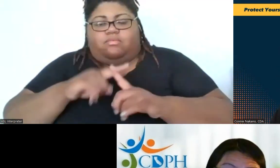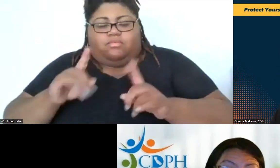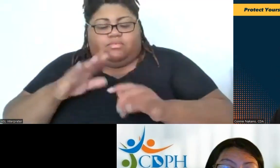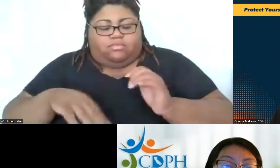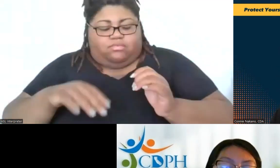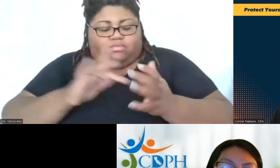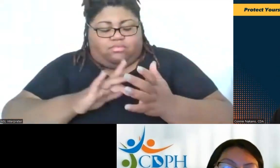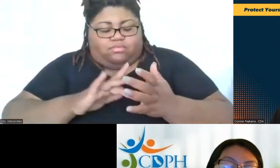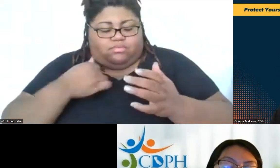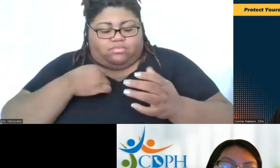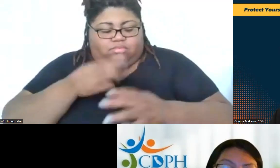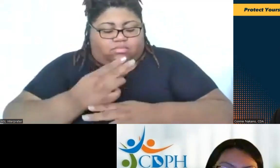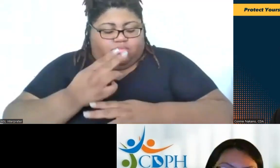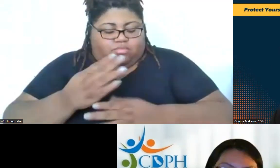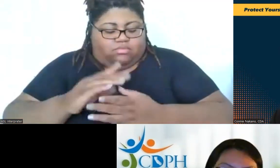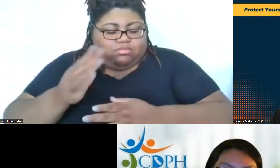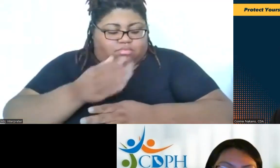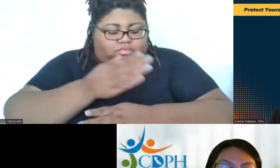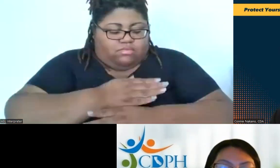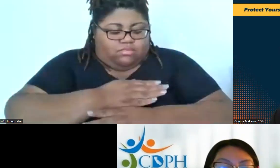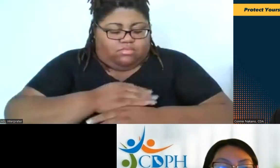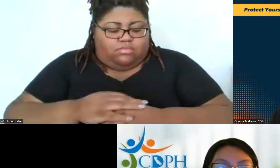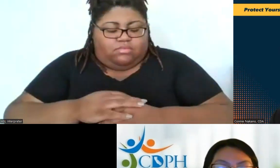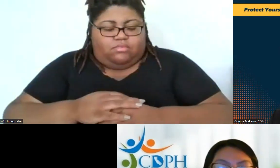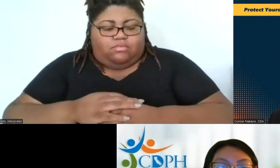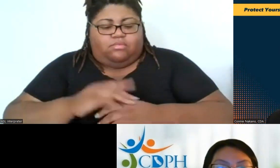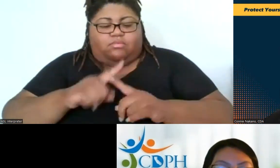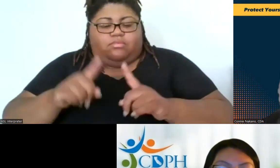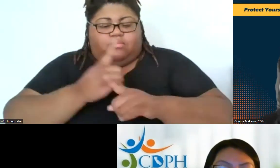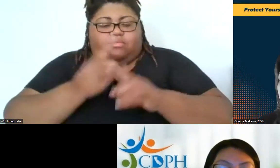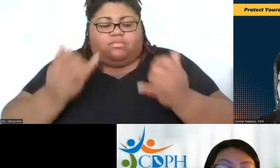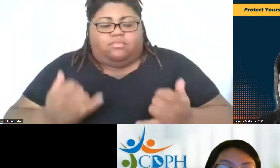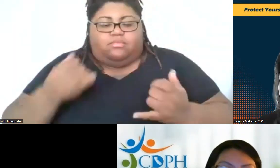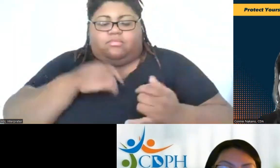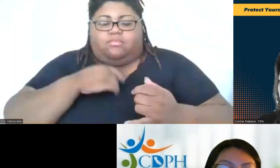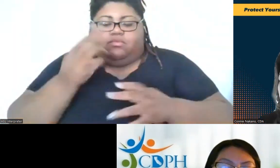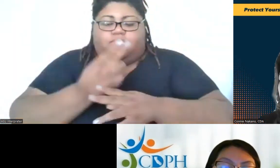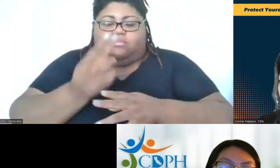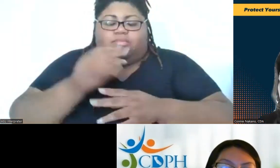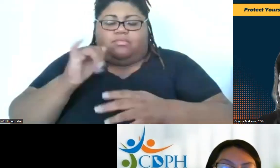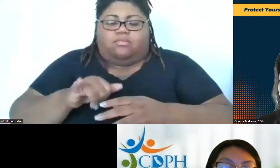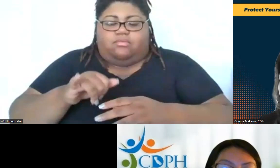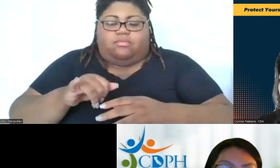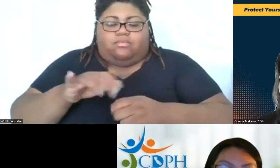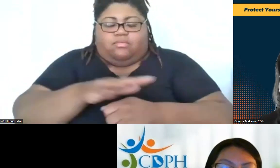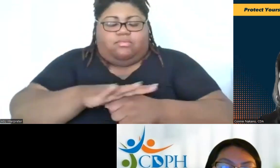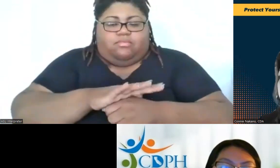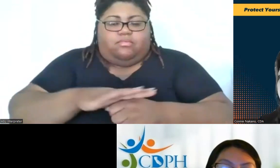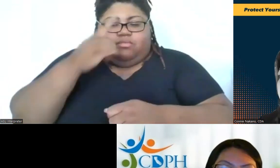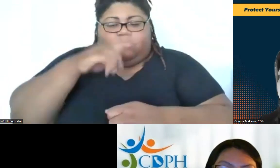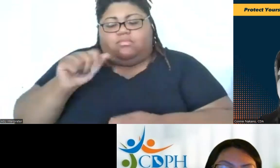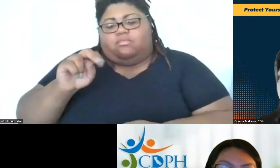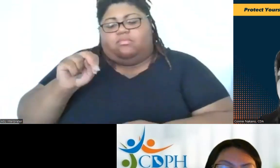older variants came back, then those drugs would be effective again. But right now we're in the territory of antivirals, which the good news is they